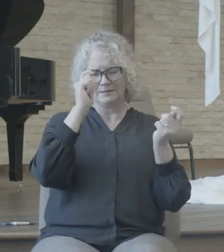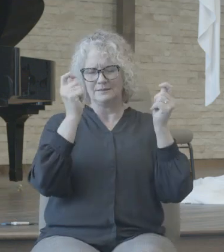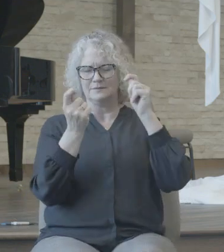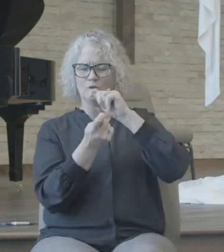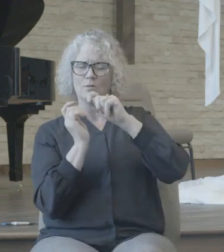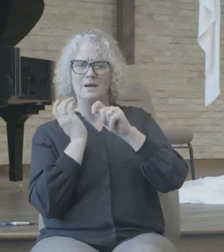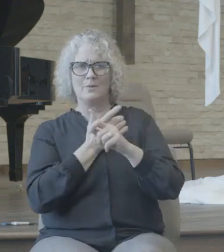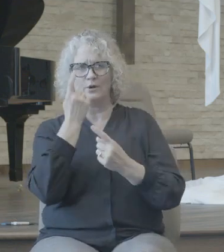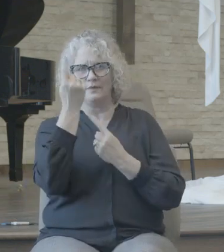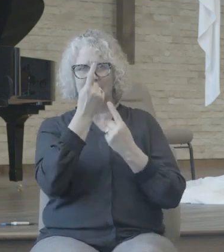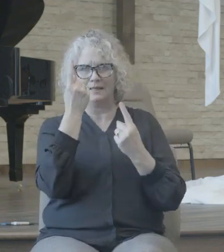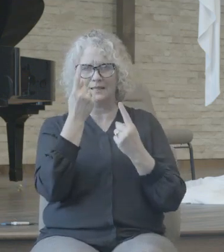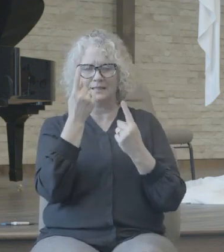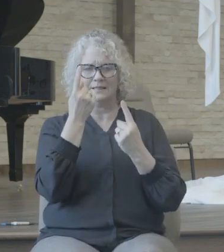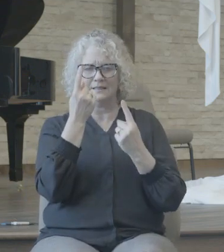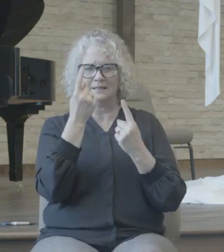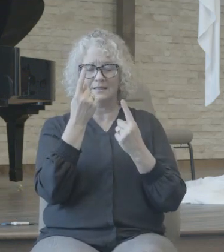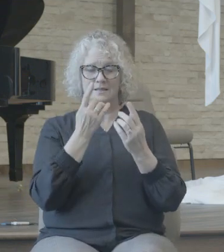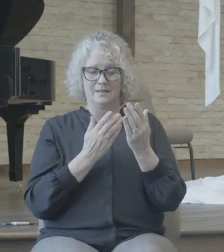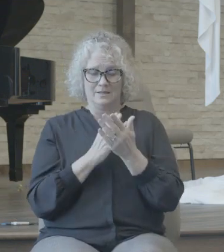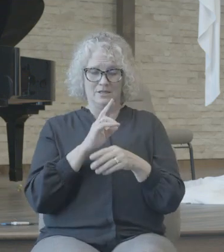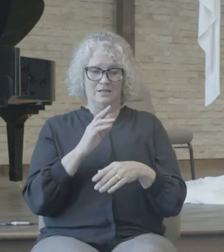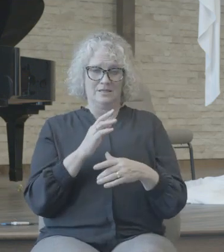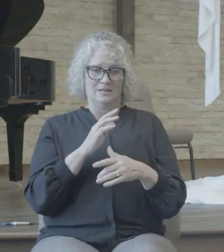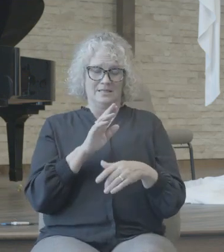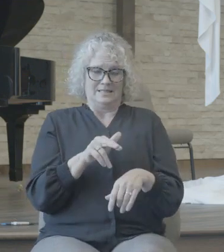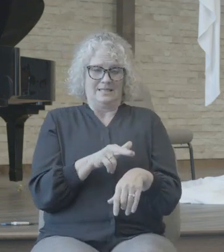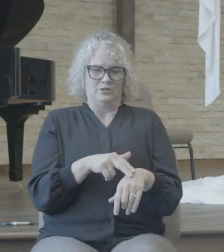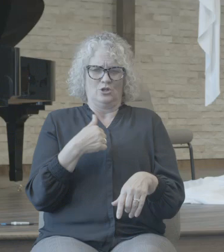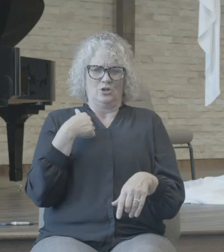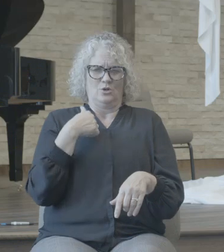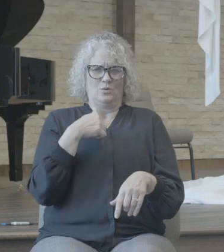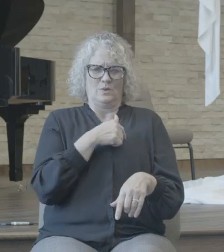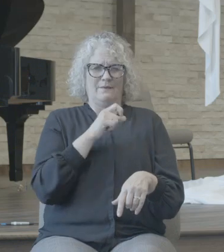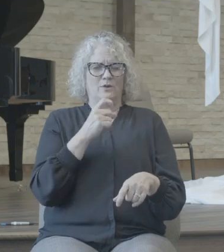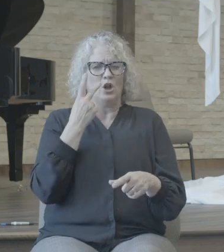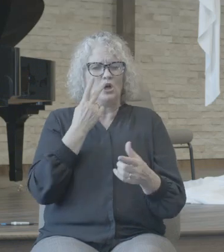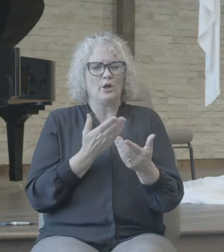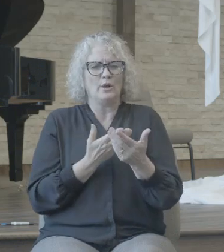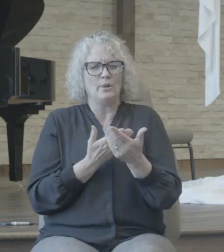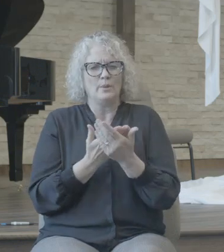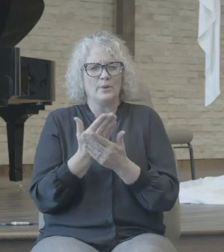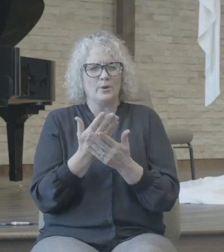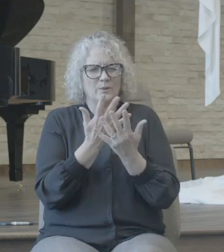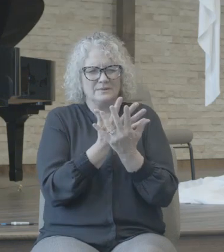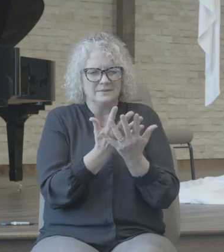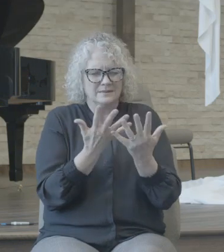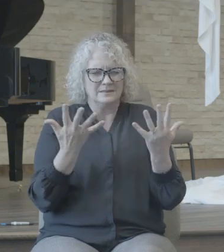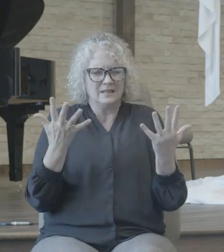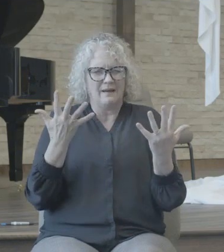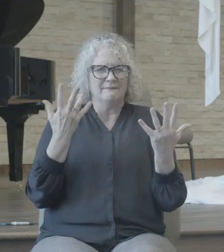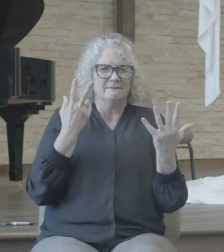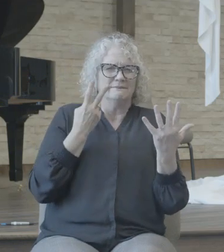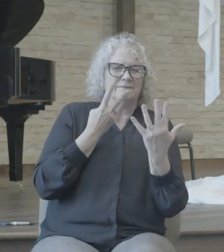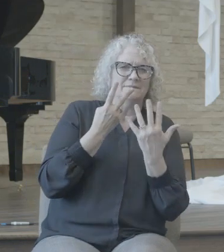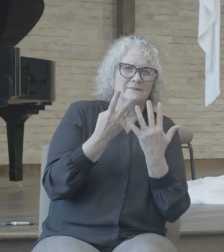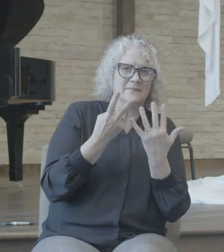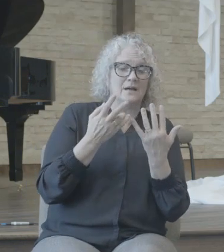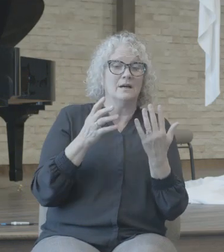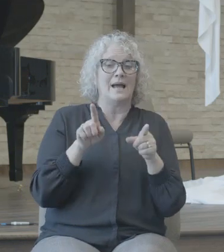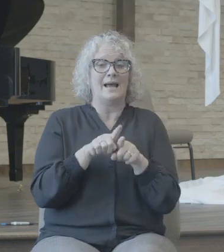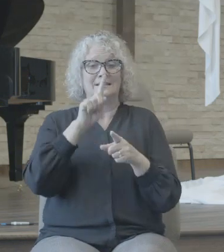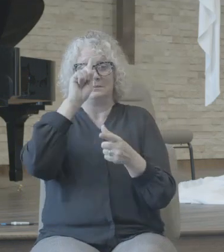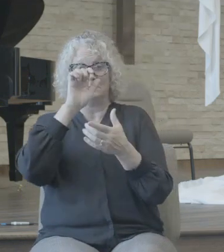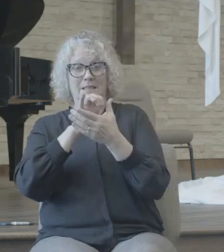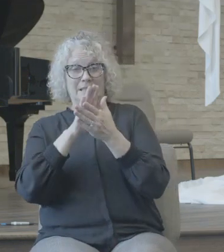think by nature is to look through the lens of self. But now as believers, we don't look through the